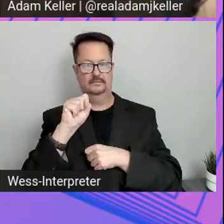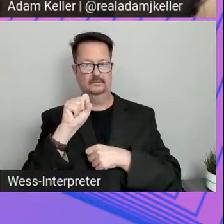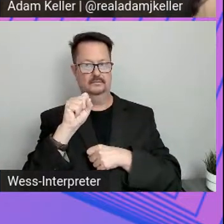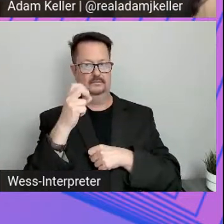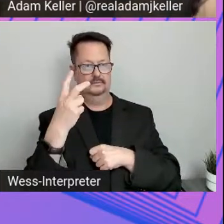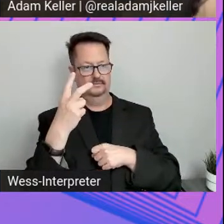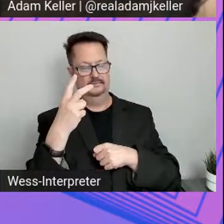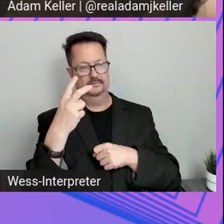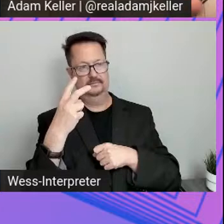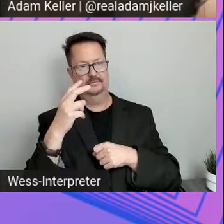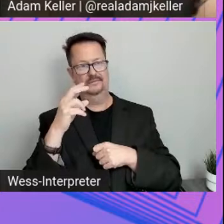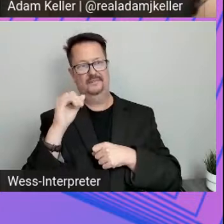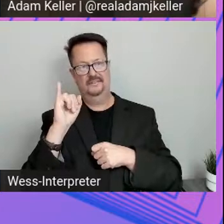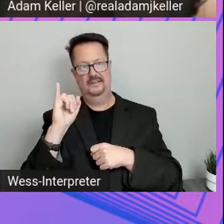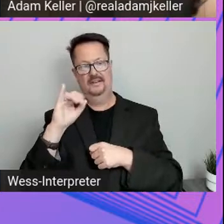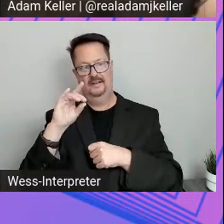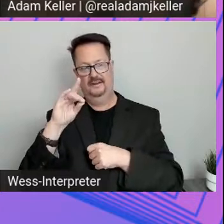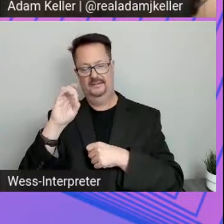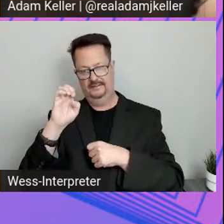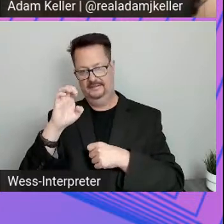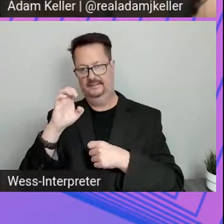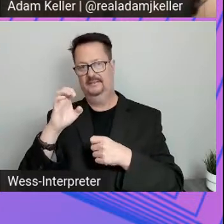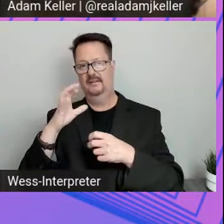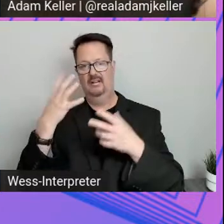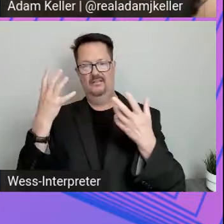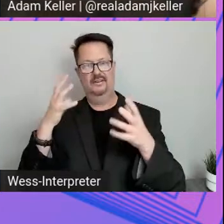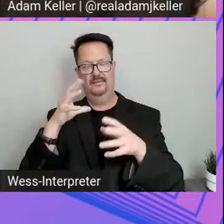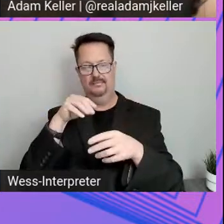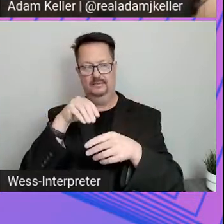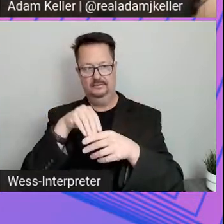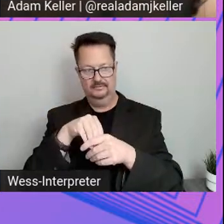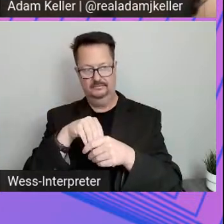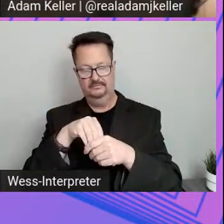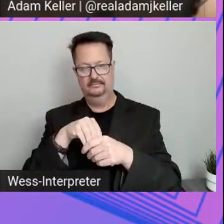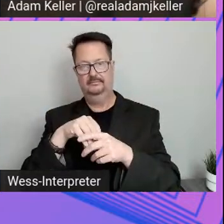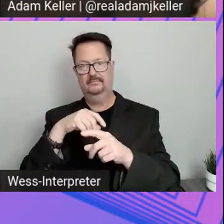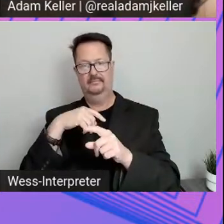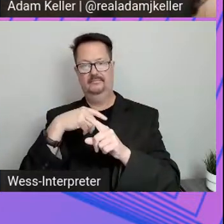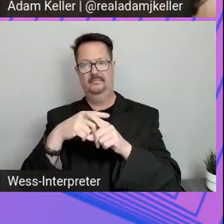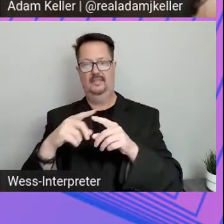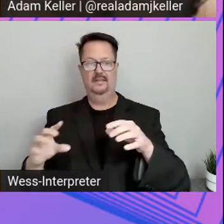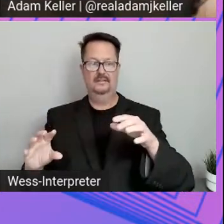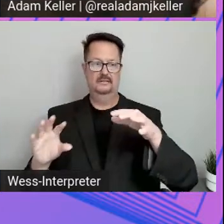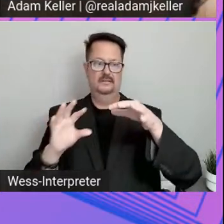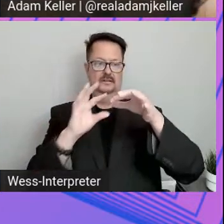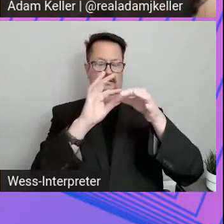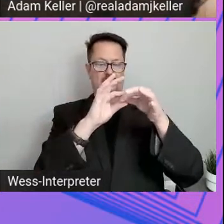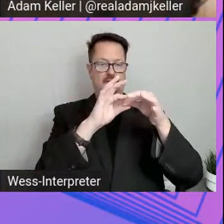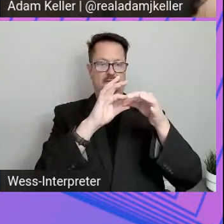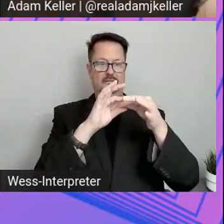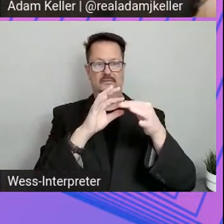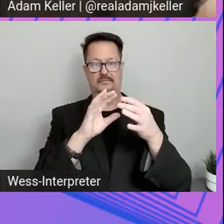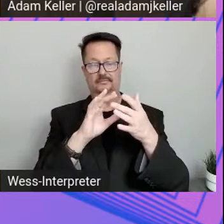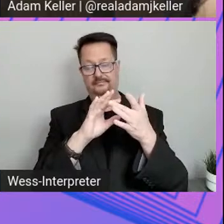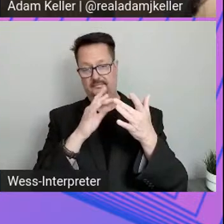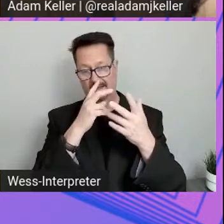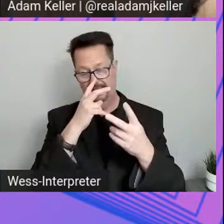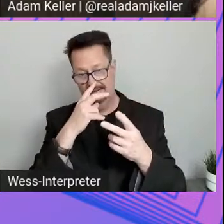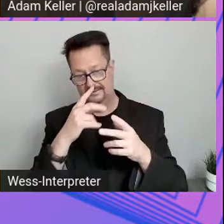IDE, which has auto completion built in, and as well as it links to the documentation. So I can see in my